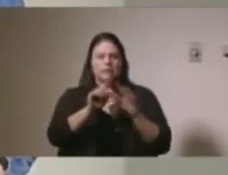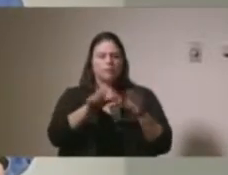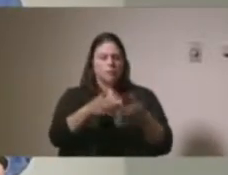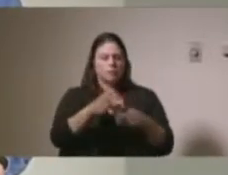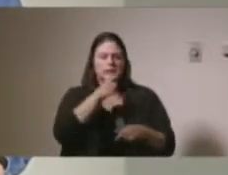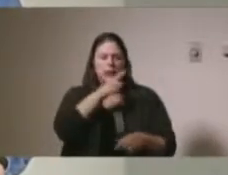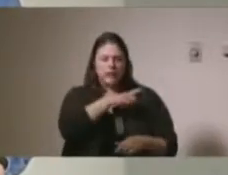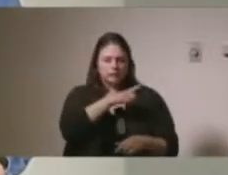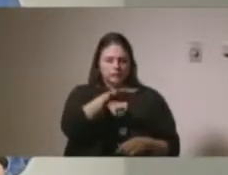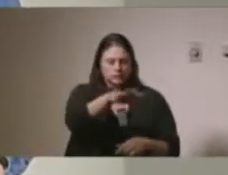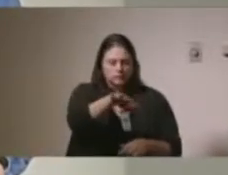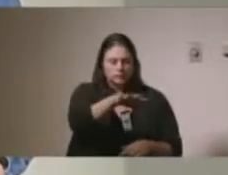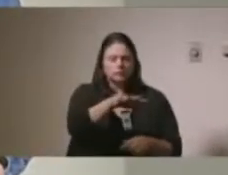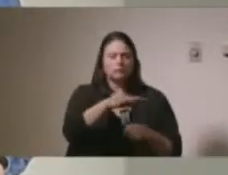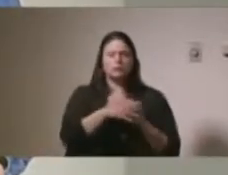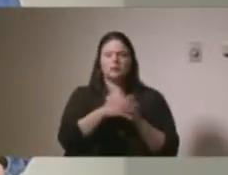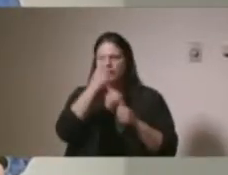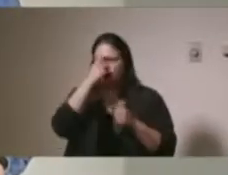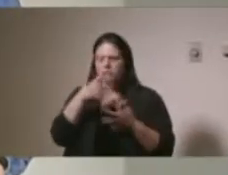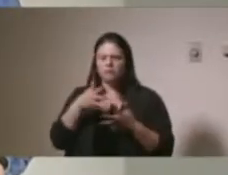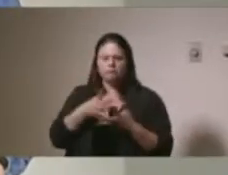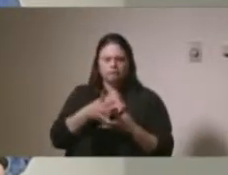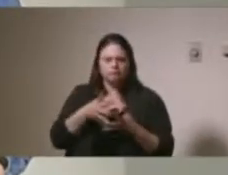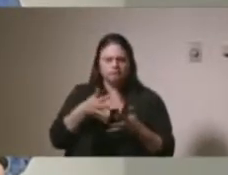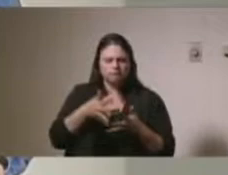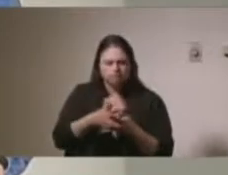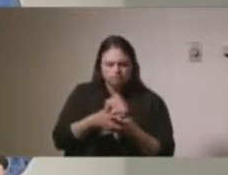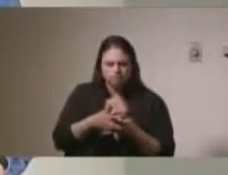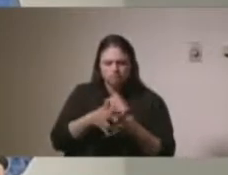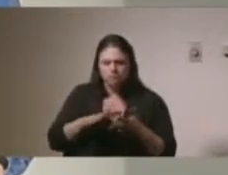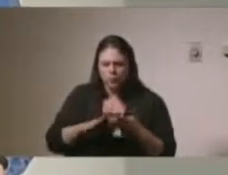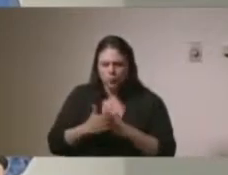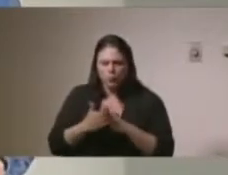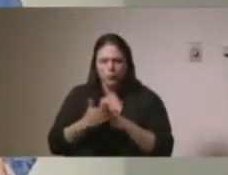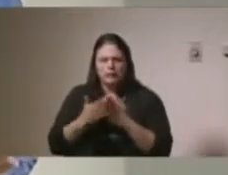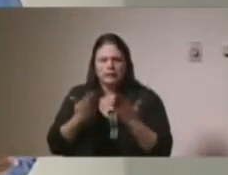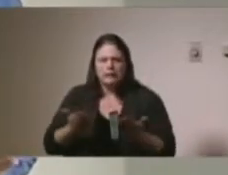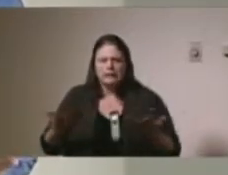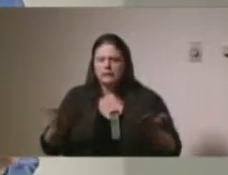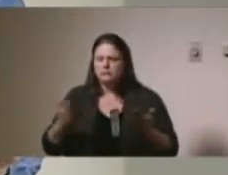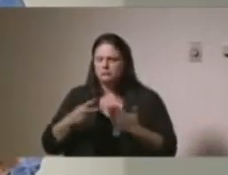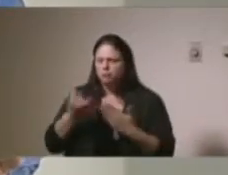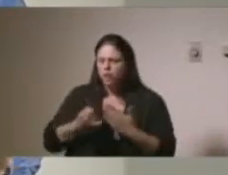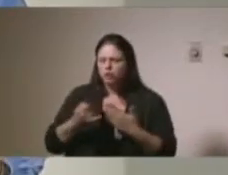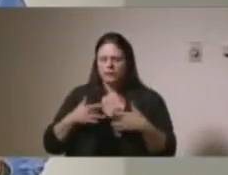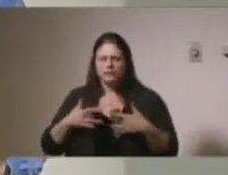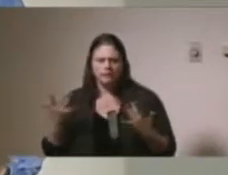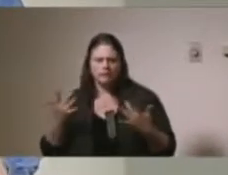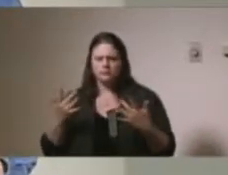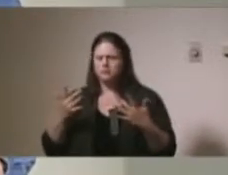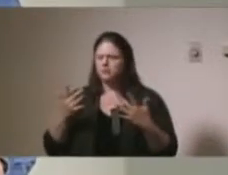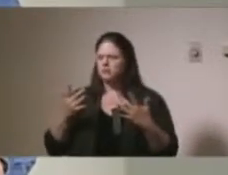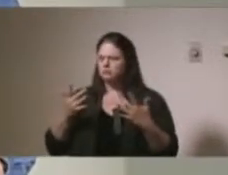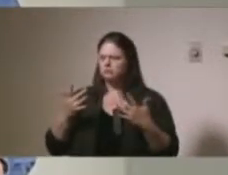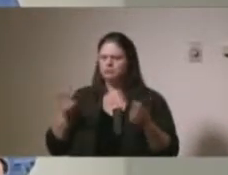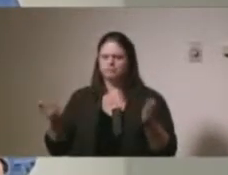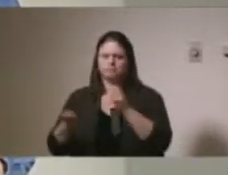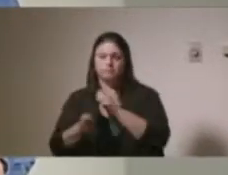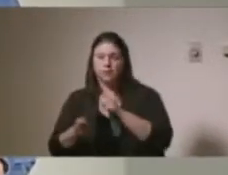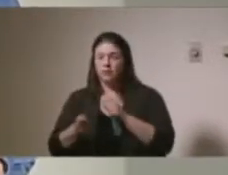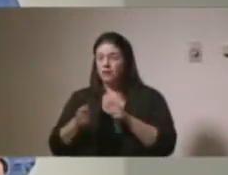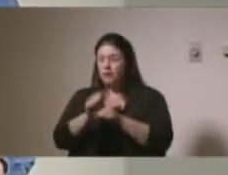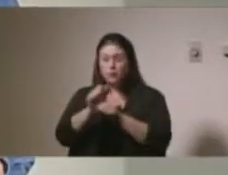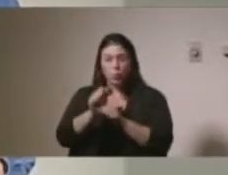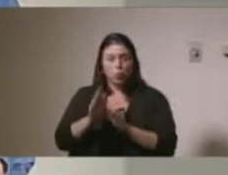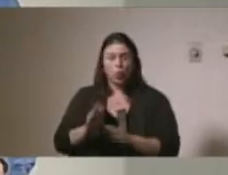how we can do some grassroots things to really expand this. This just isn't a worker issue, a CUPW issue. This really